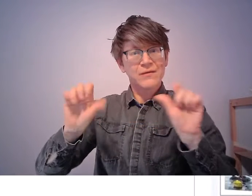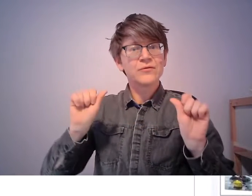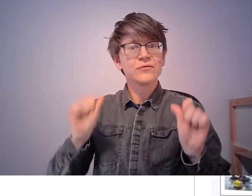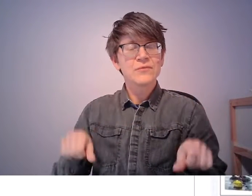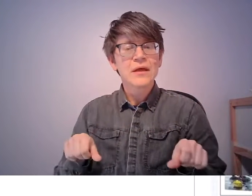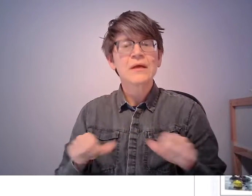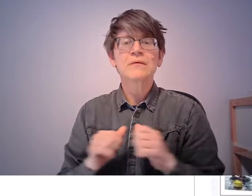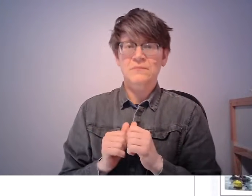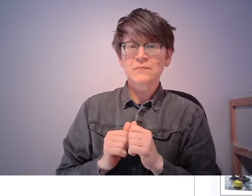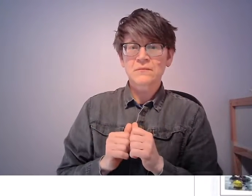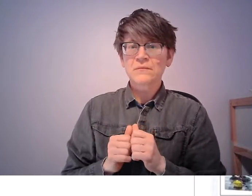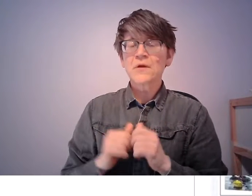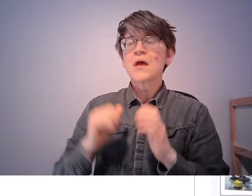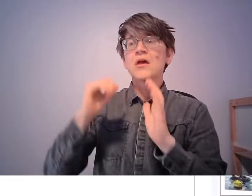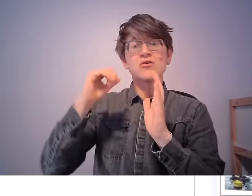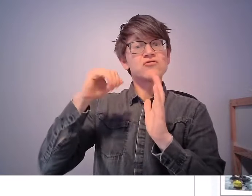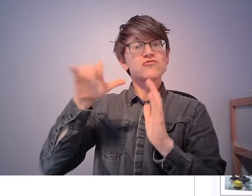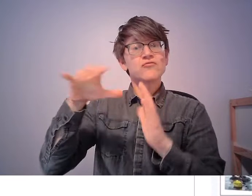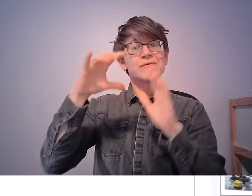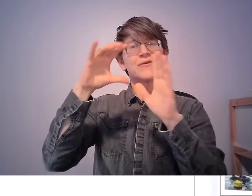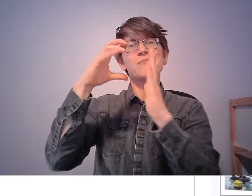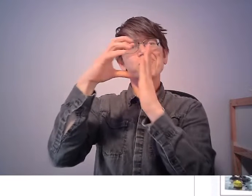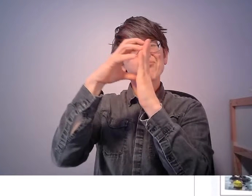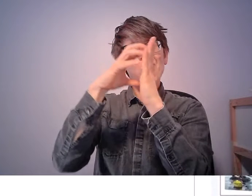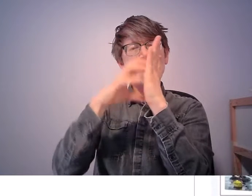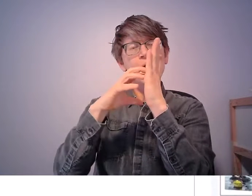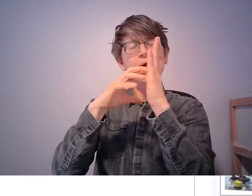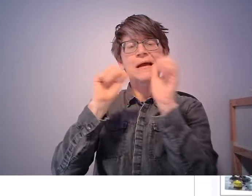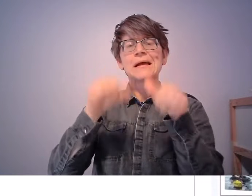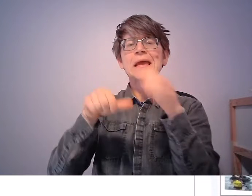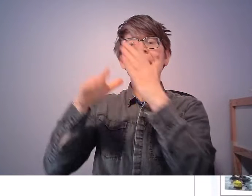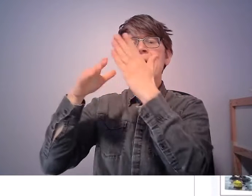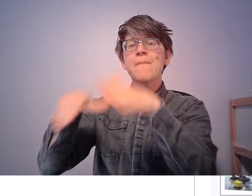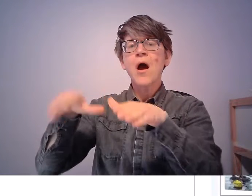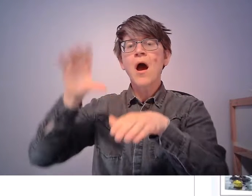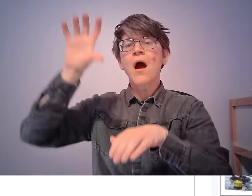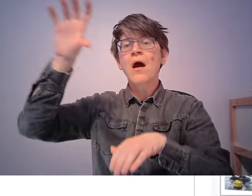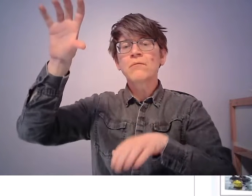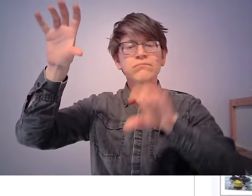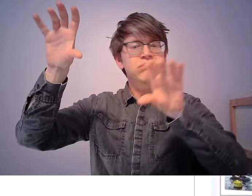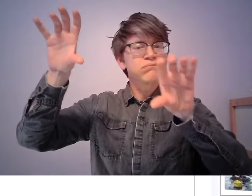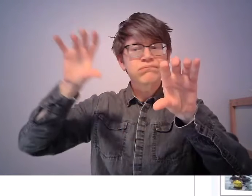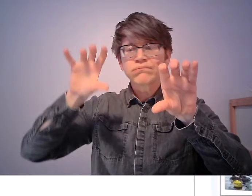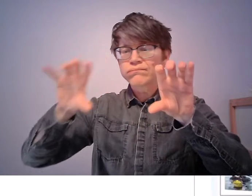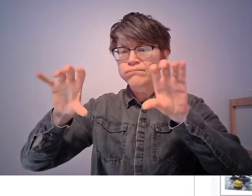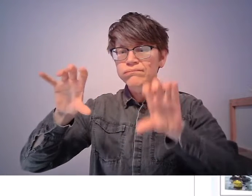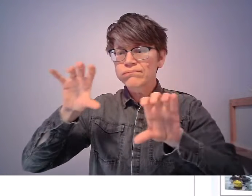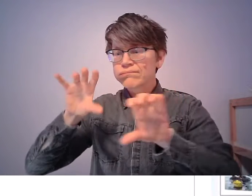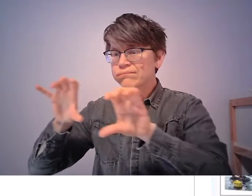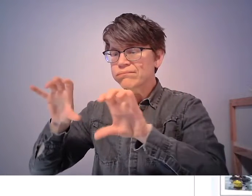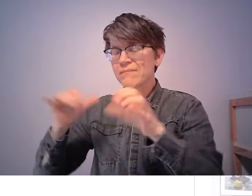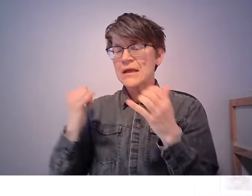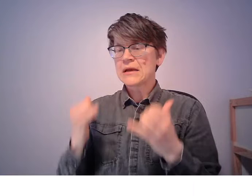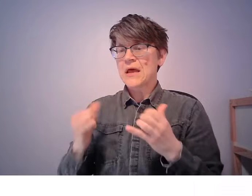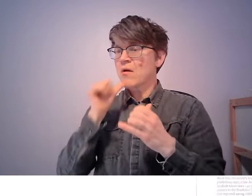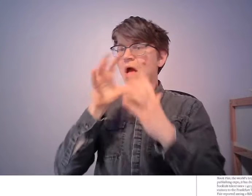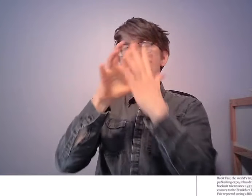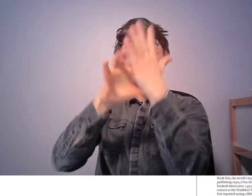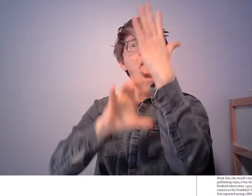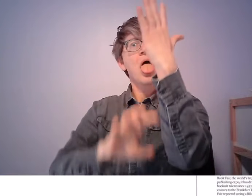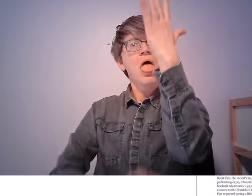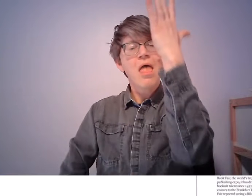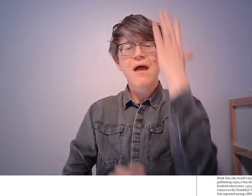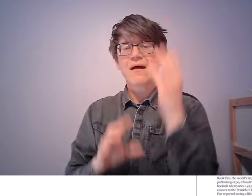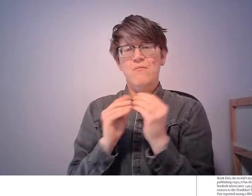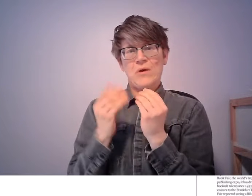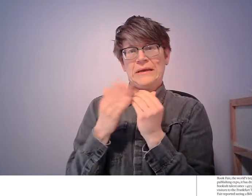the text can be broken up into more bite-sized chunks or divided into sections with their own headlines. Look at all the